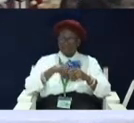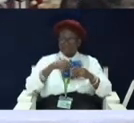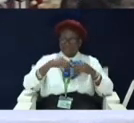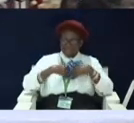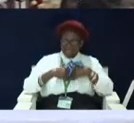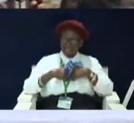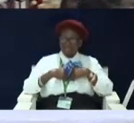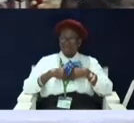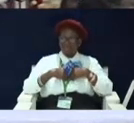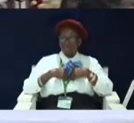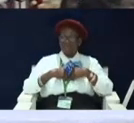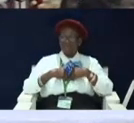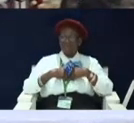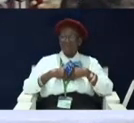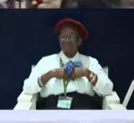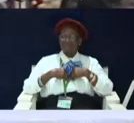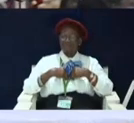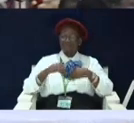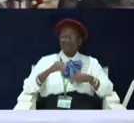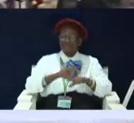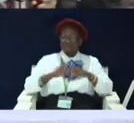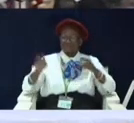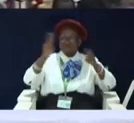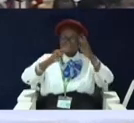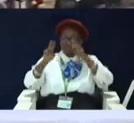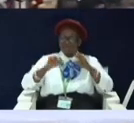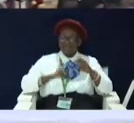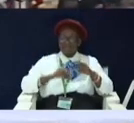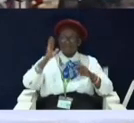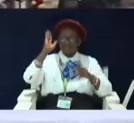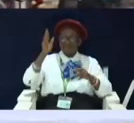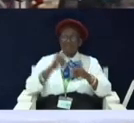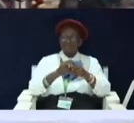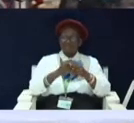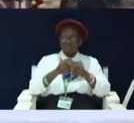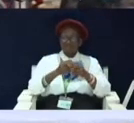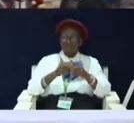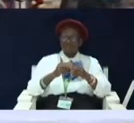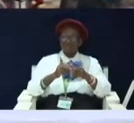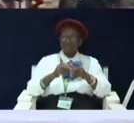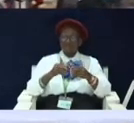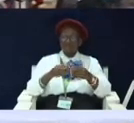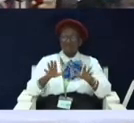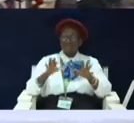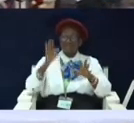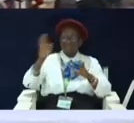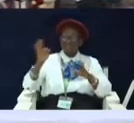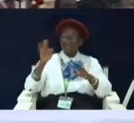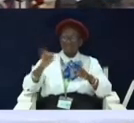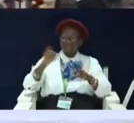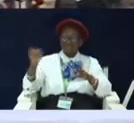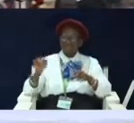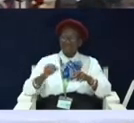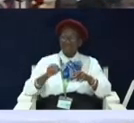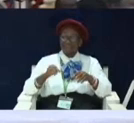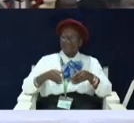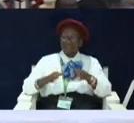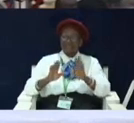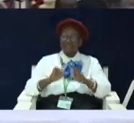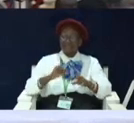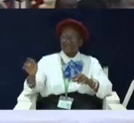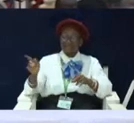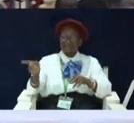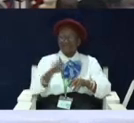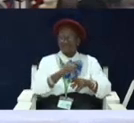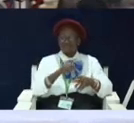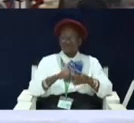yi. Don't worry, I will soon finish preaching and allow you to pray. E ma se yonu mi o ni